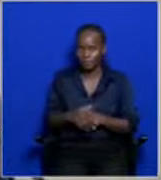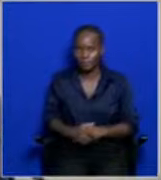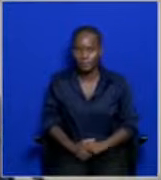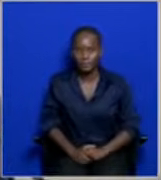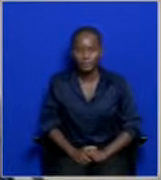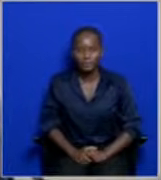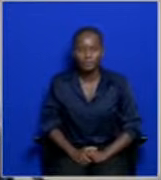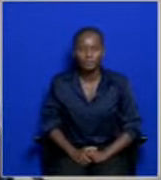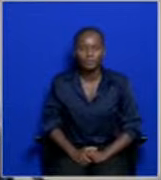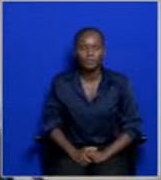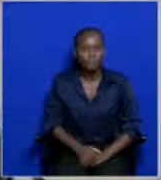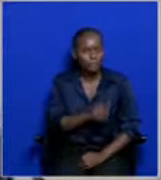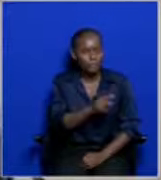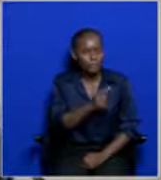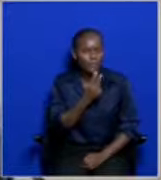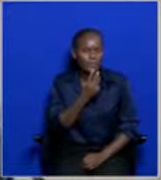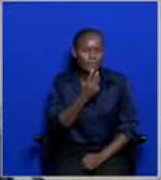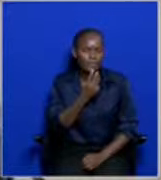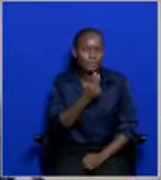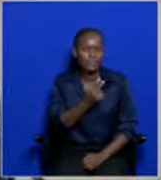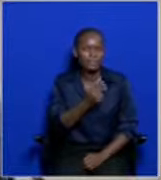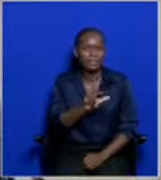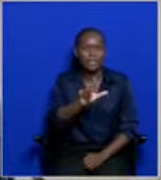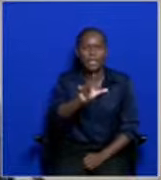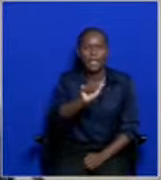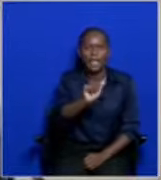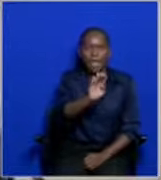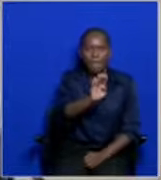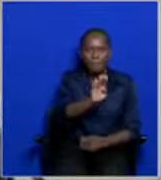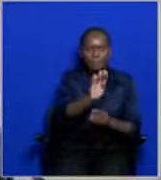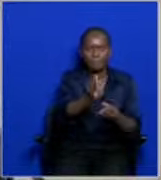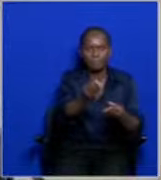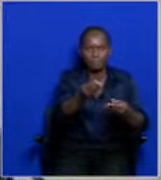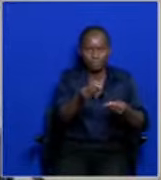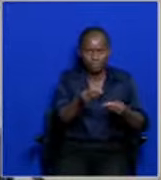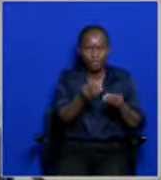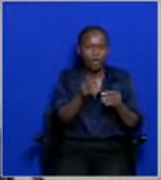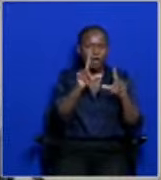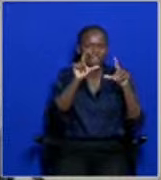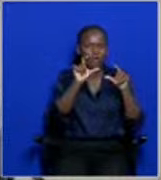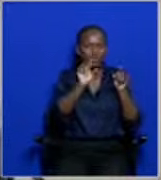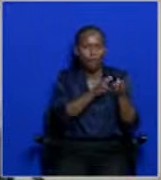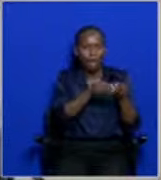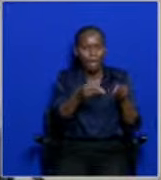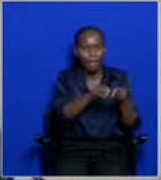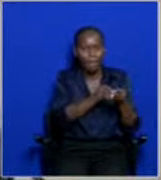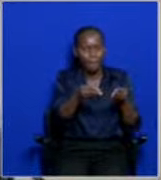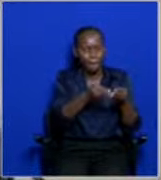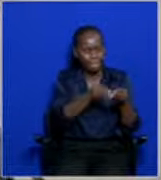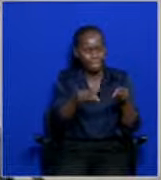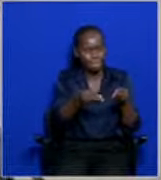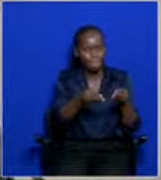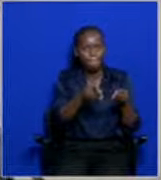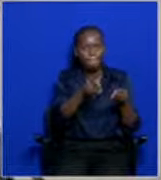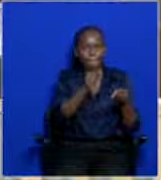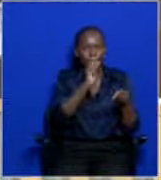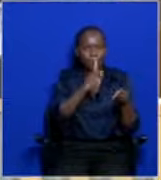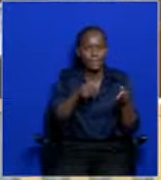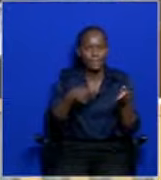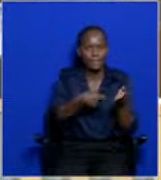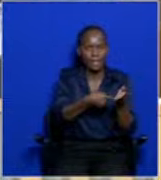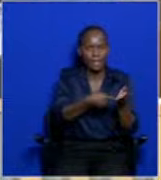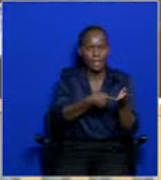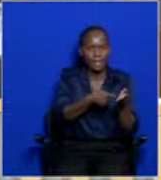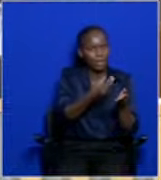album of the video footage saved on the memory stick. And the video footage will be filed in the case docket so that the senior